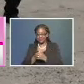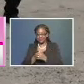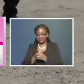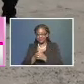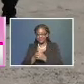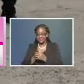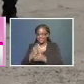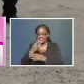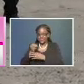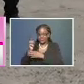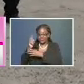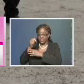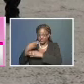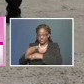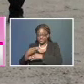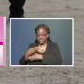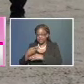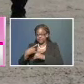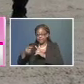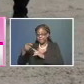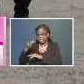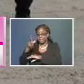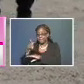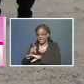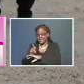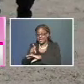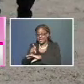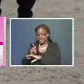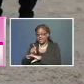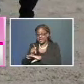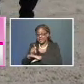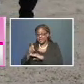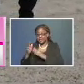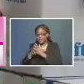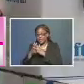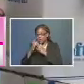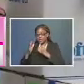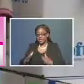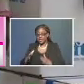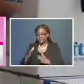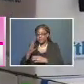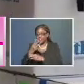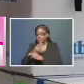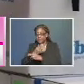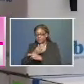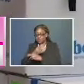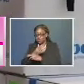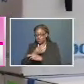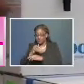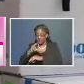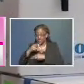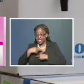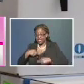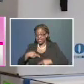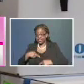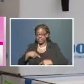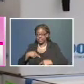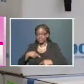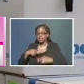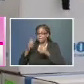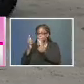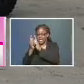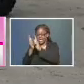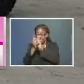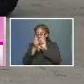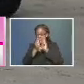Midday Thursday, senior officials from the Pan American Health Organization and the Ministry of Health and Wellness converged on the tarmac of the